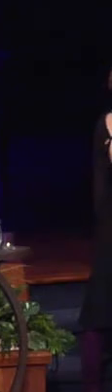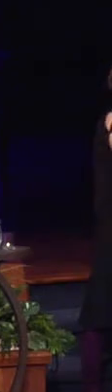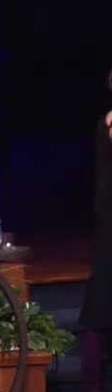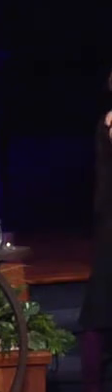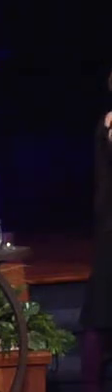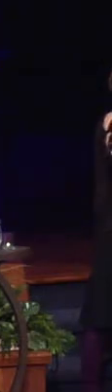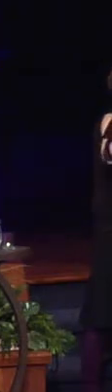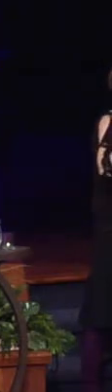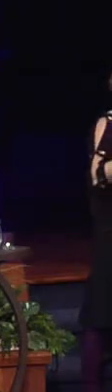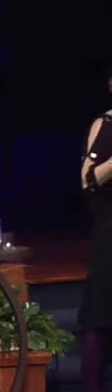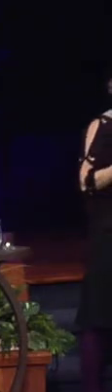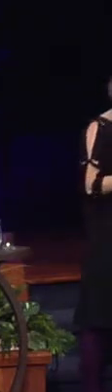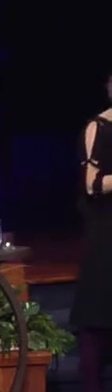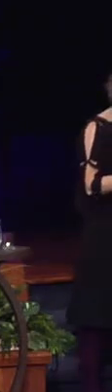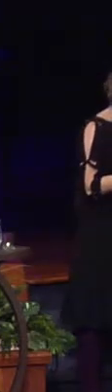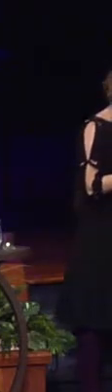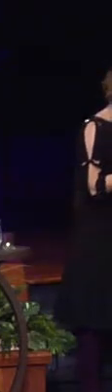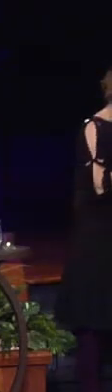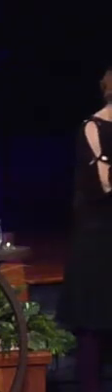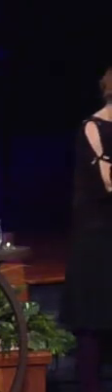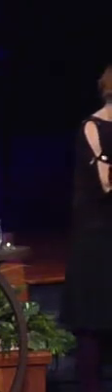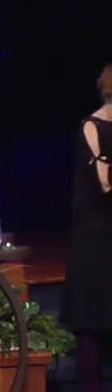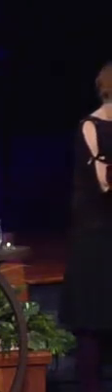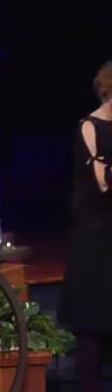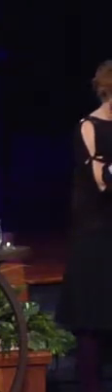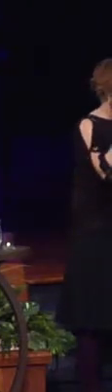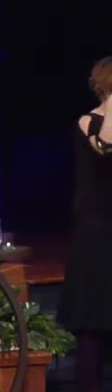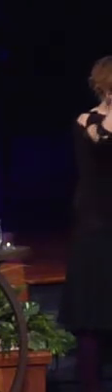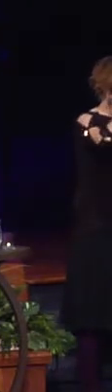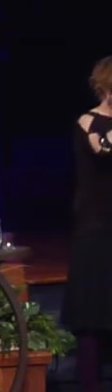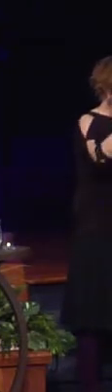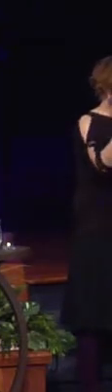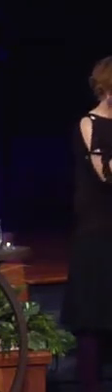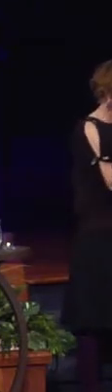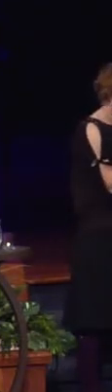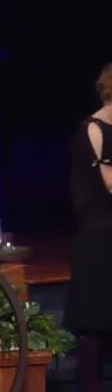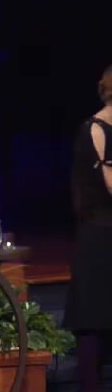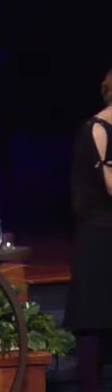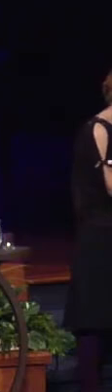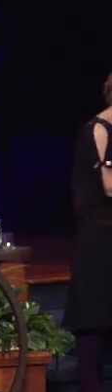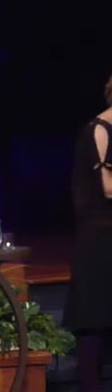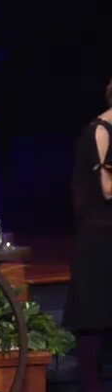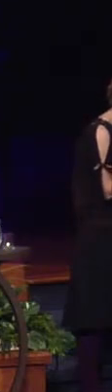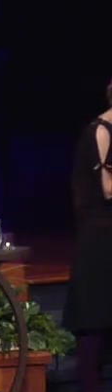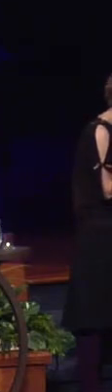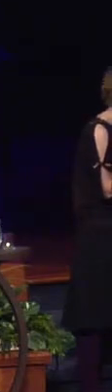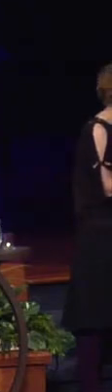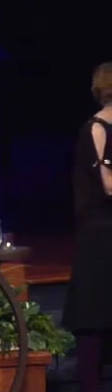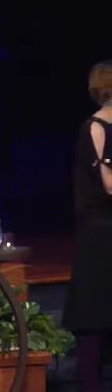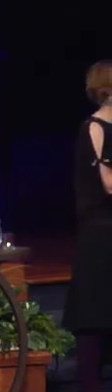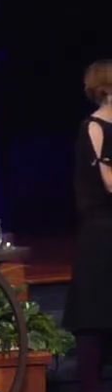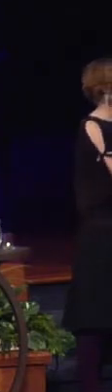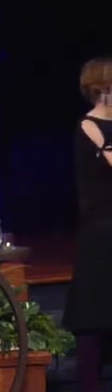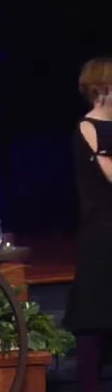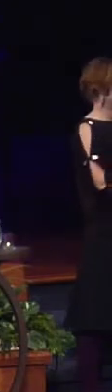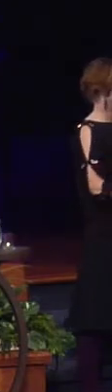And what's the other way of saying, bringing those things together? It's about rising above.